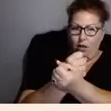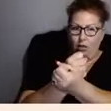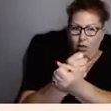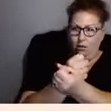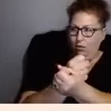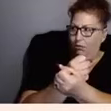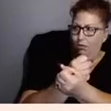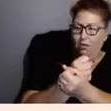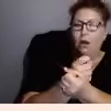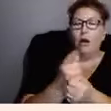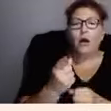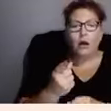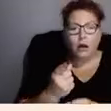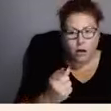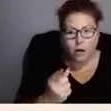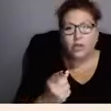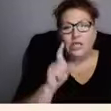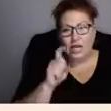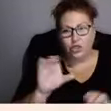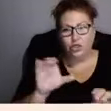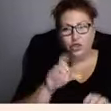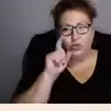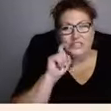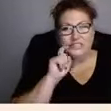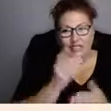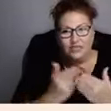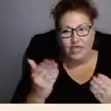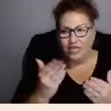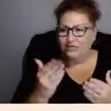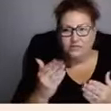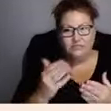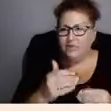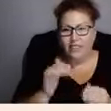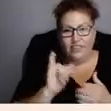is made to perform sex acts against her will.